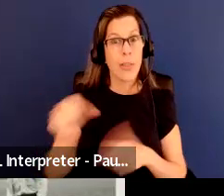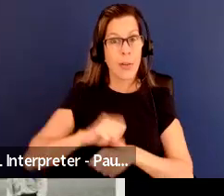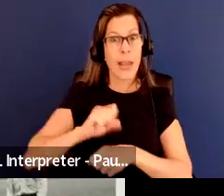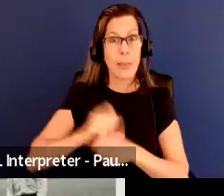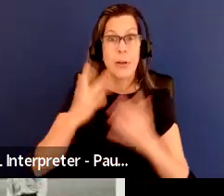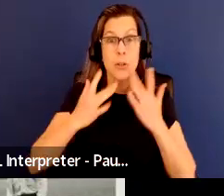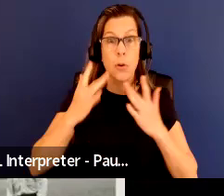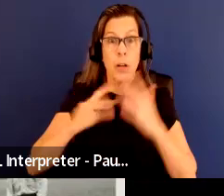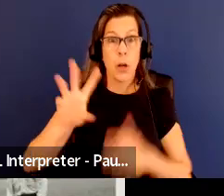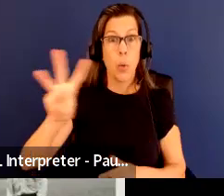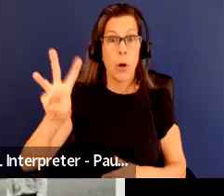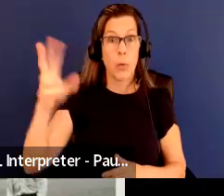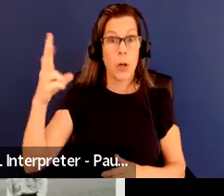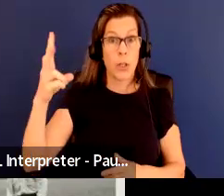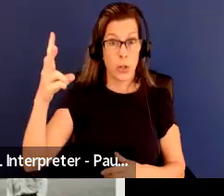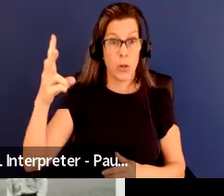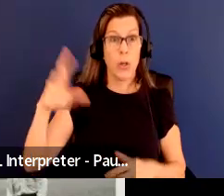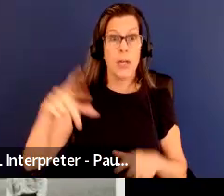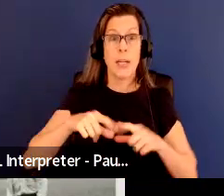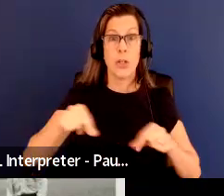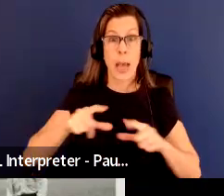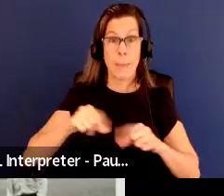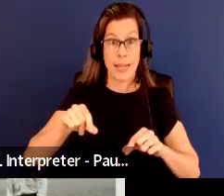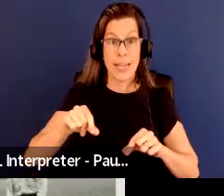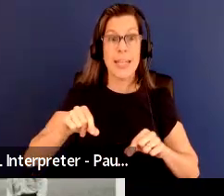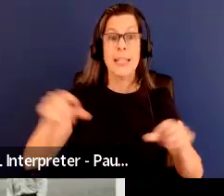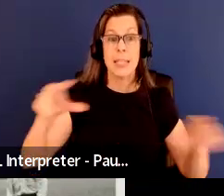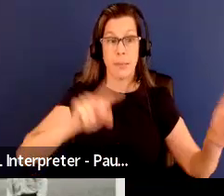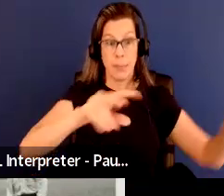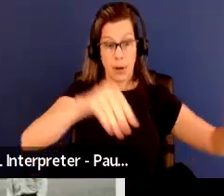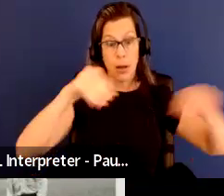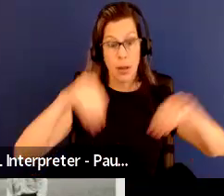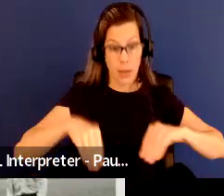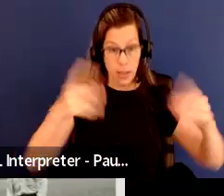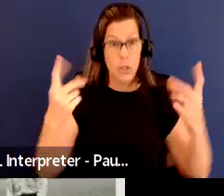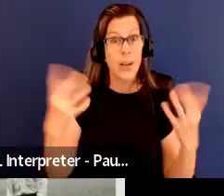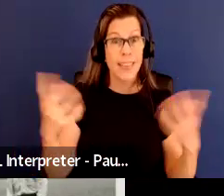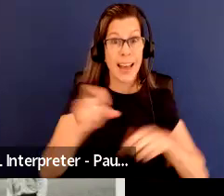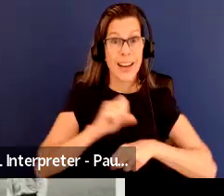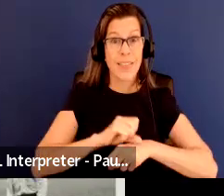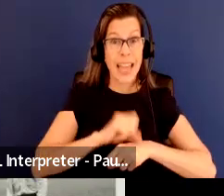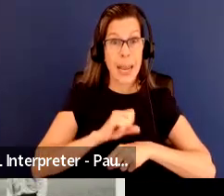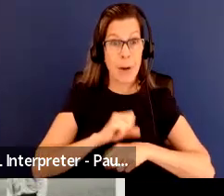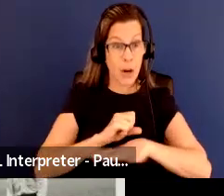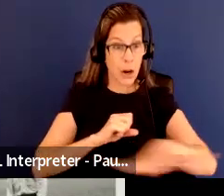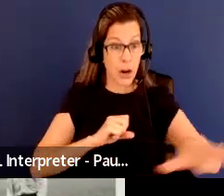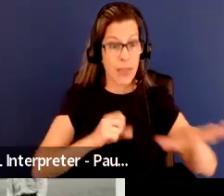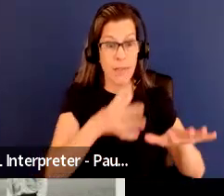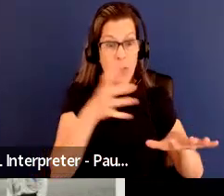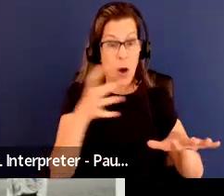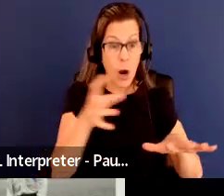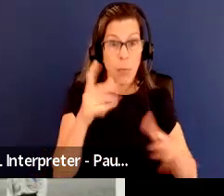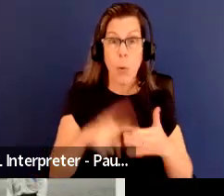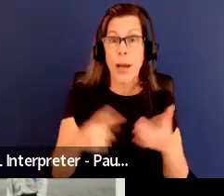II. Japanese immigrants were doing a lot of the labor in the farms and the farmlands. And what happens to